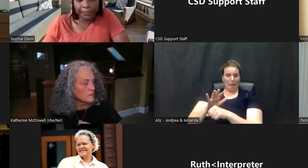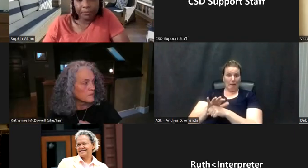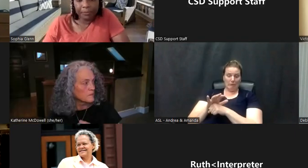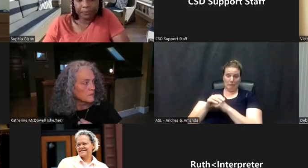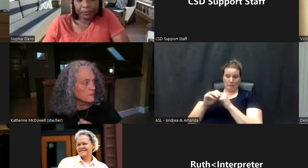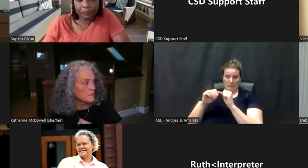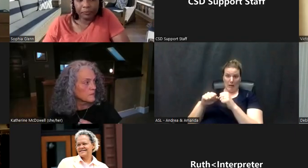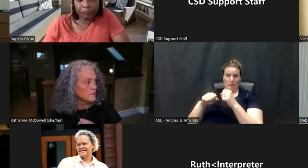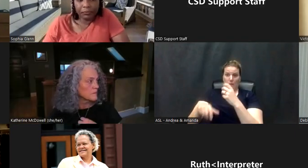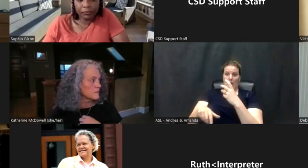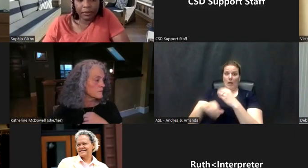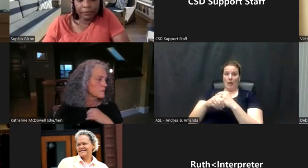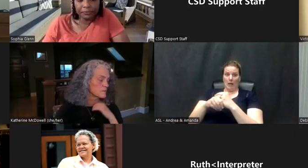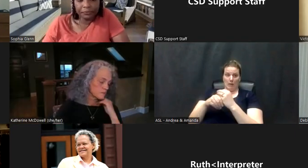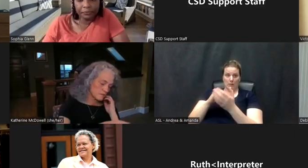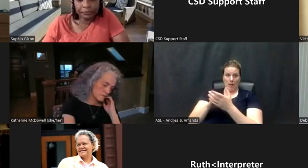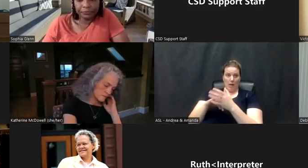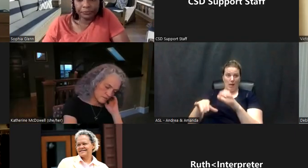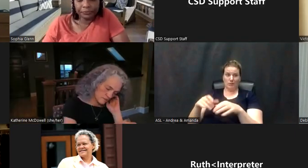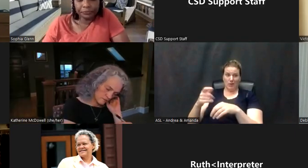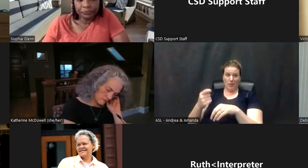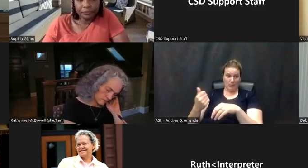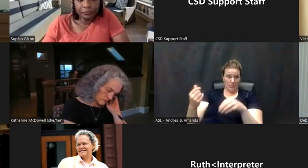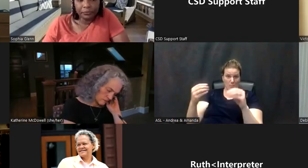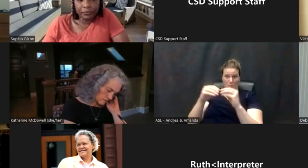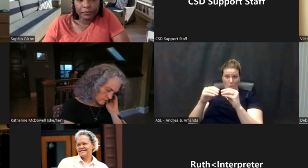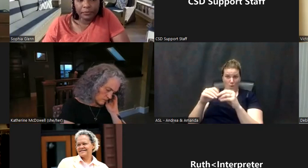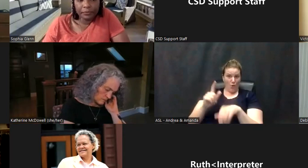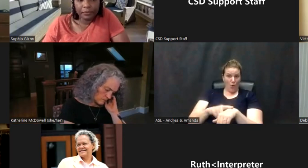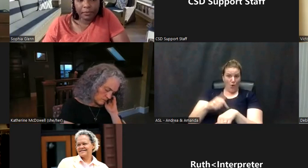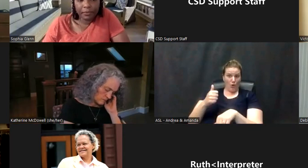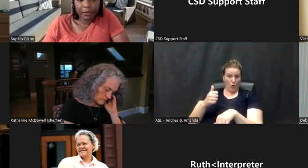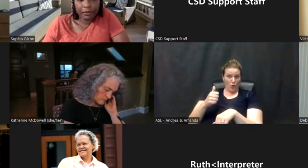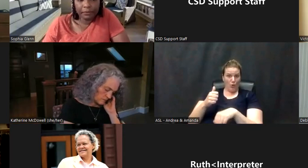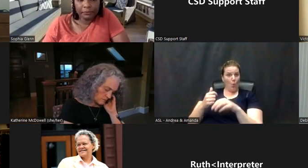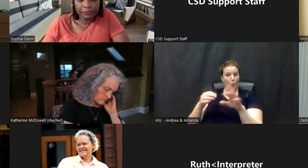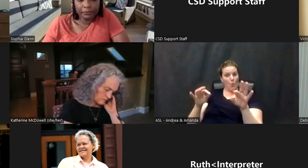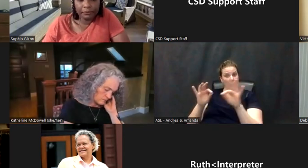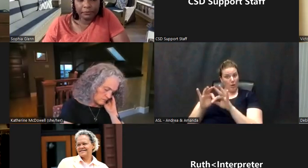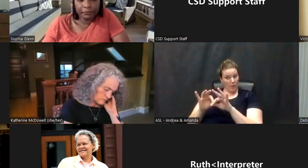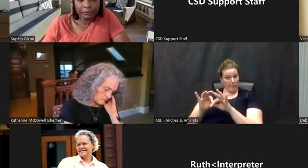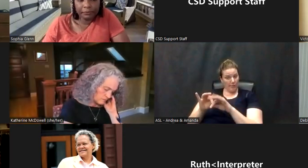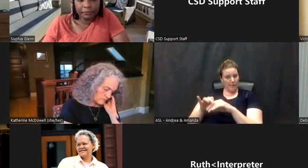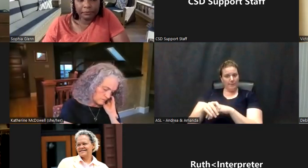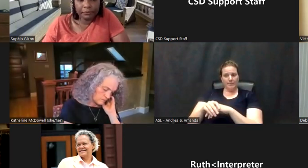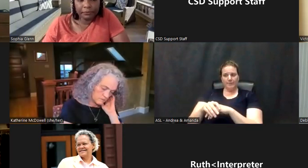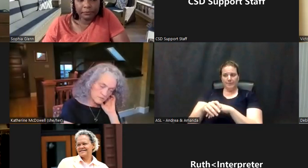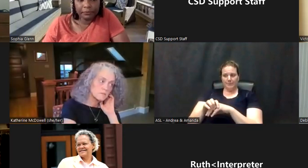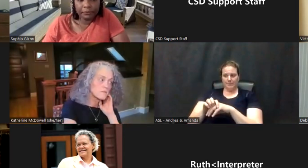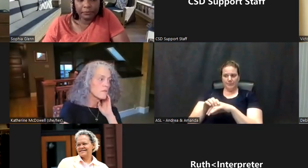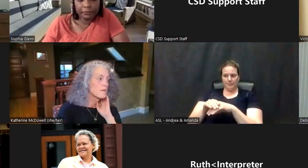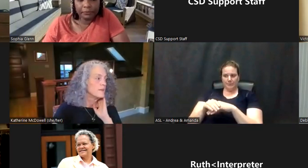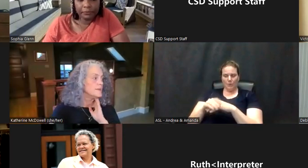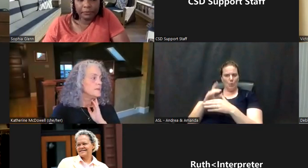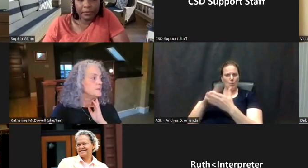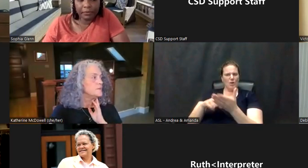to expand this action a little bit longer, or is it worth it? Or, I mean, what does everybody